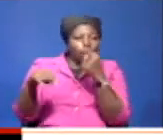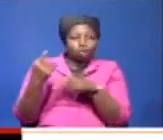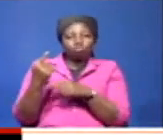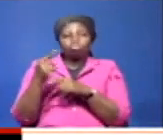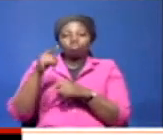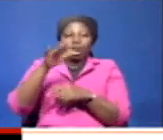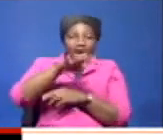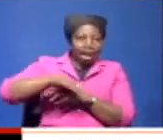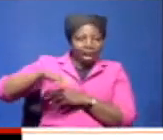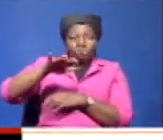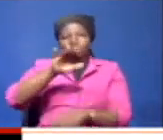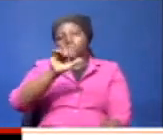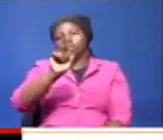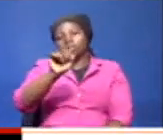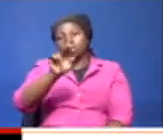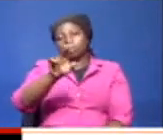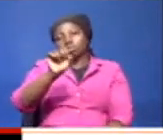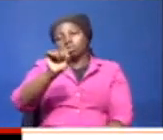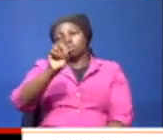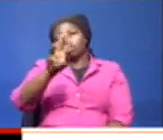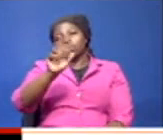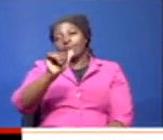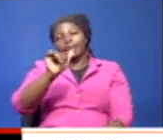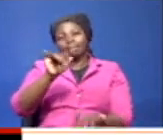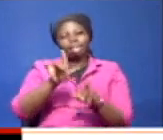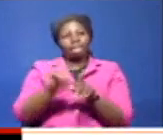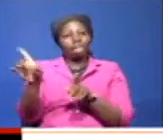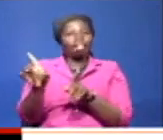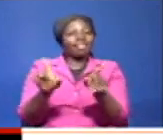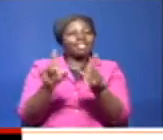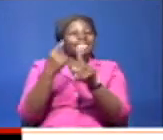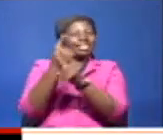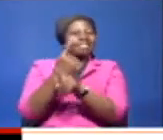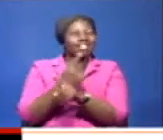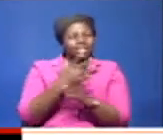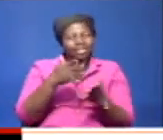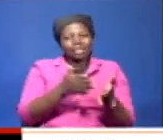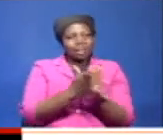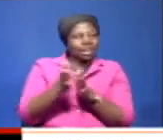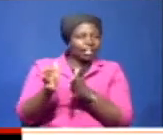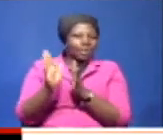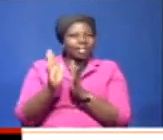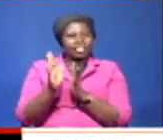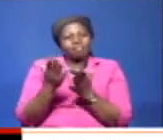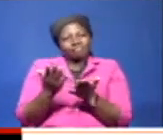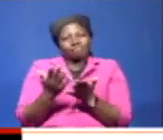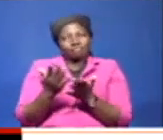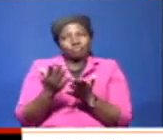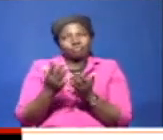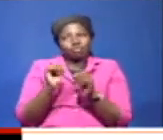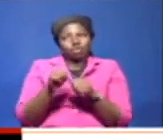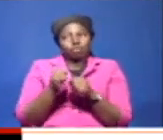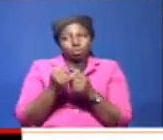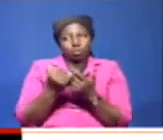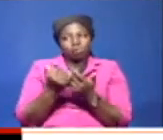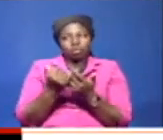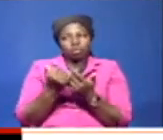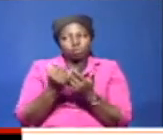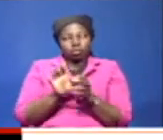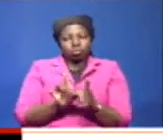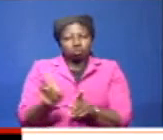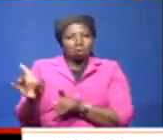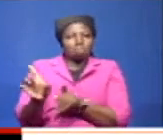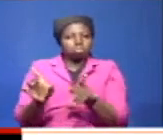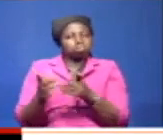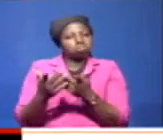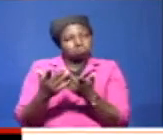different directions where, you'd have to draw notes, go in one direction and then draw a fresh set of notes for the